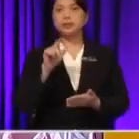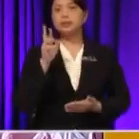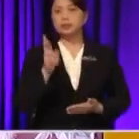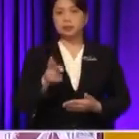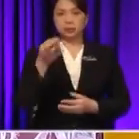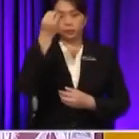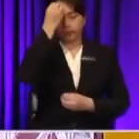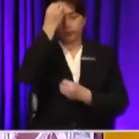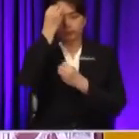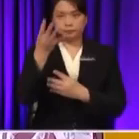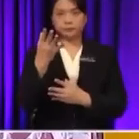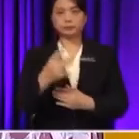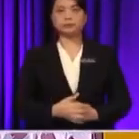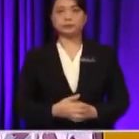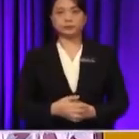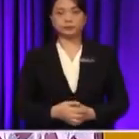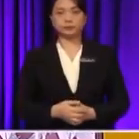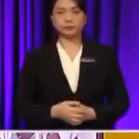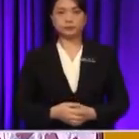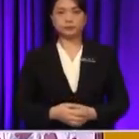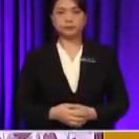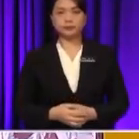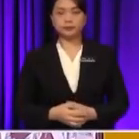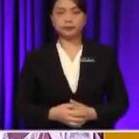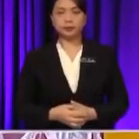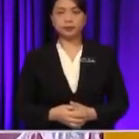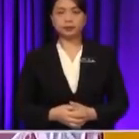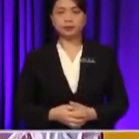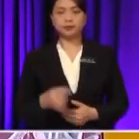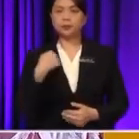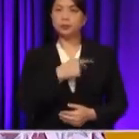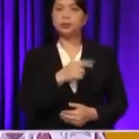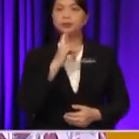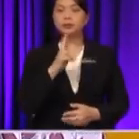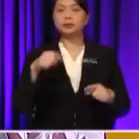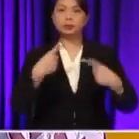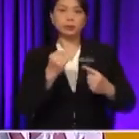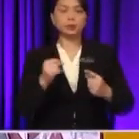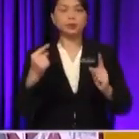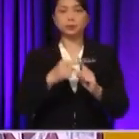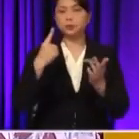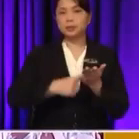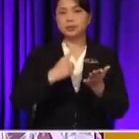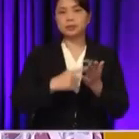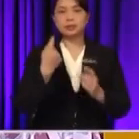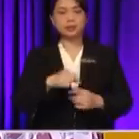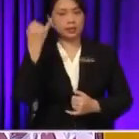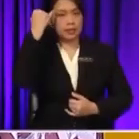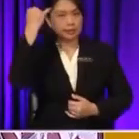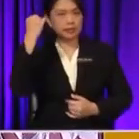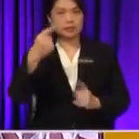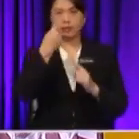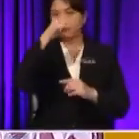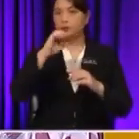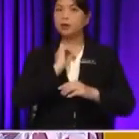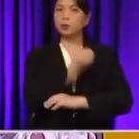sentences. Right, okay. Alright, so here we are going to discuss the ideas for our topic